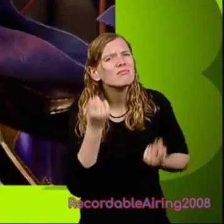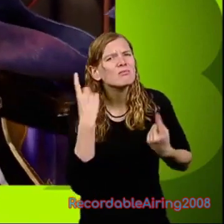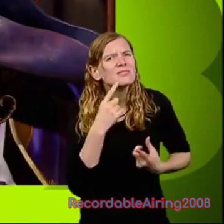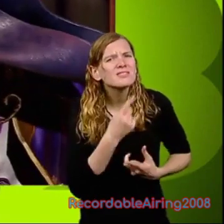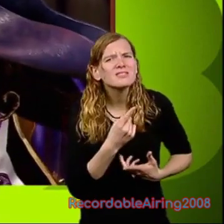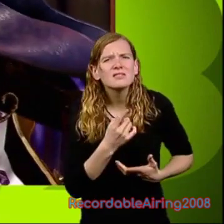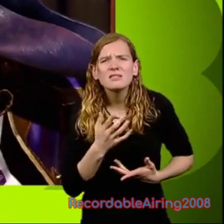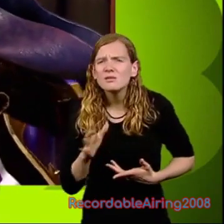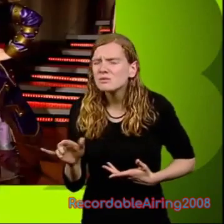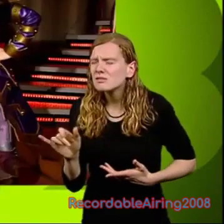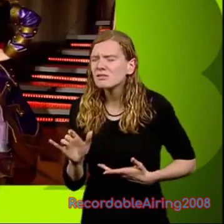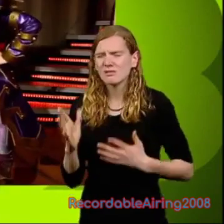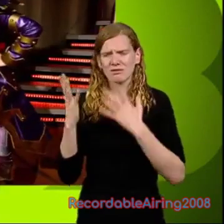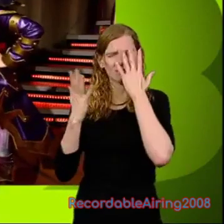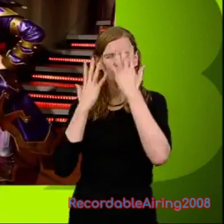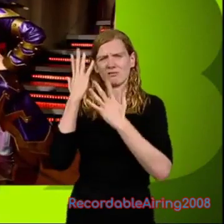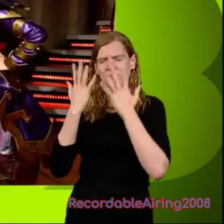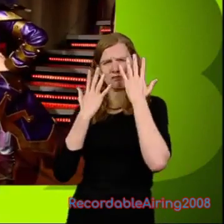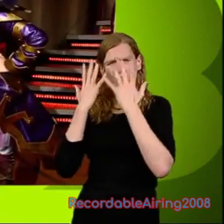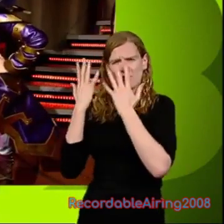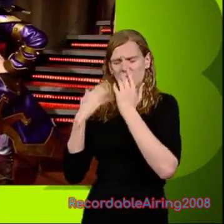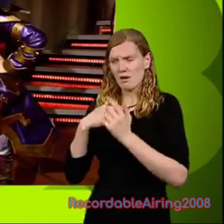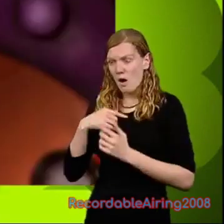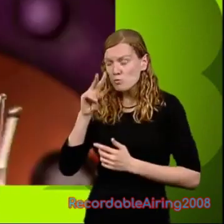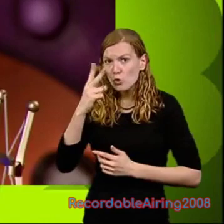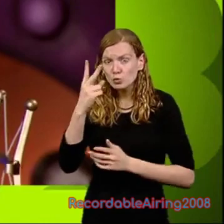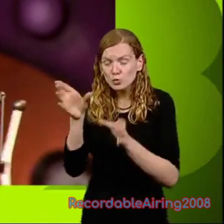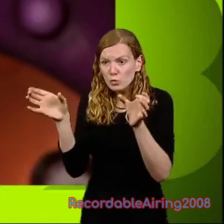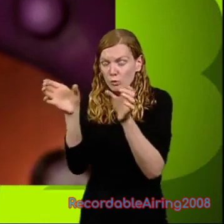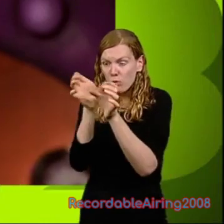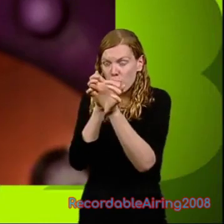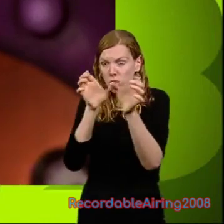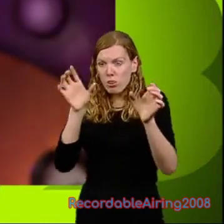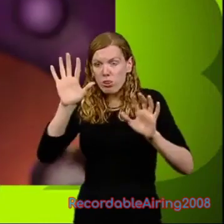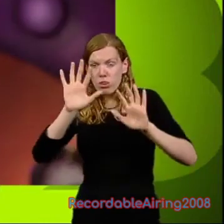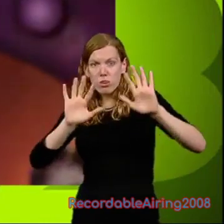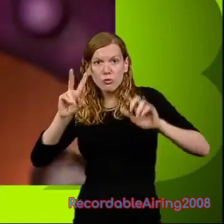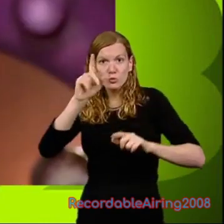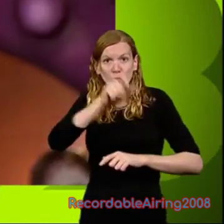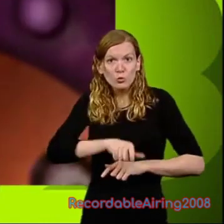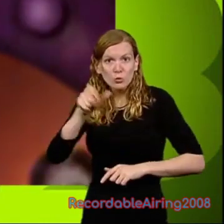there, I was seeing two lippies. As if one isn't bad enough. Oh, charming.